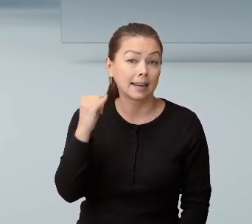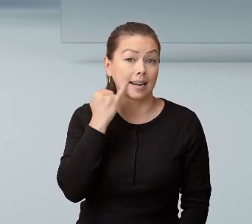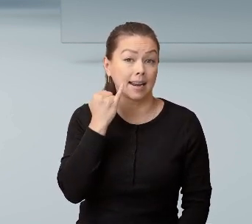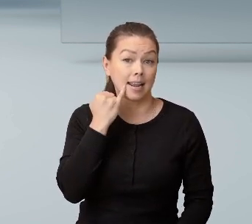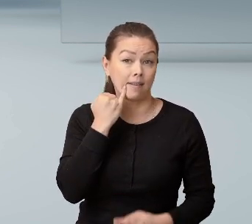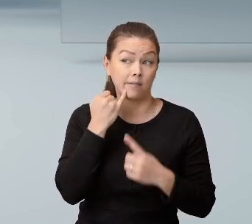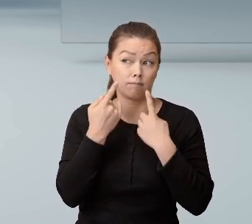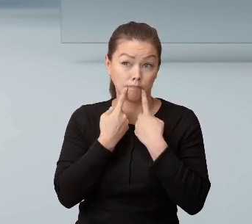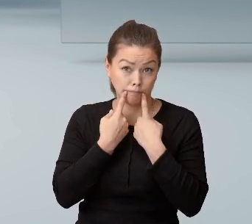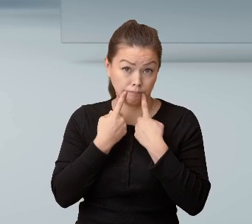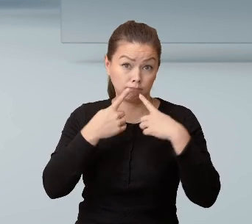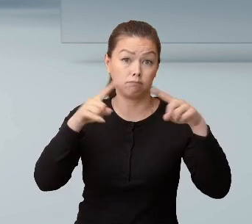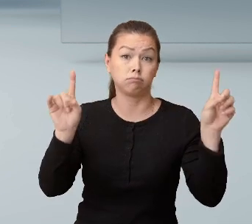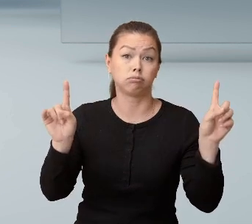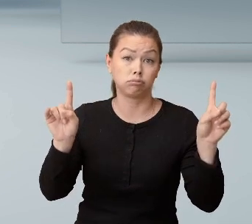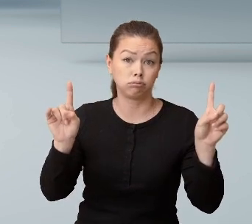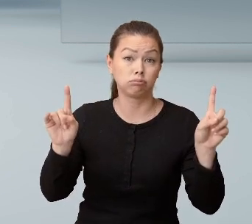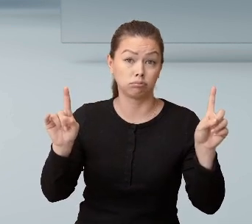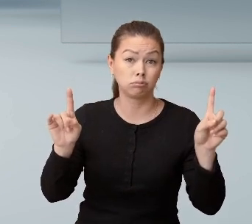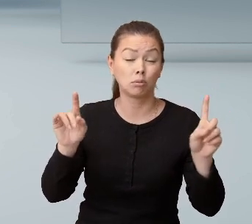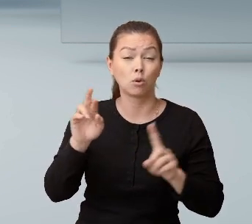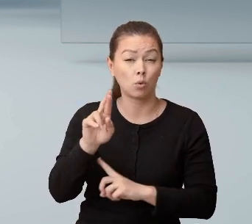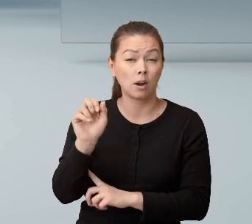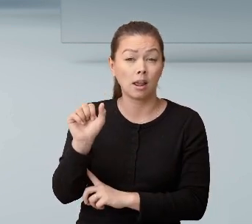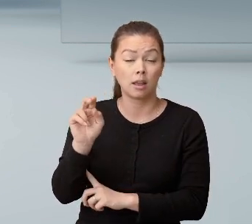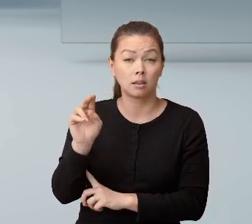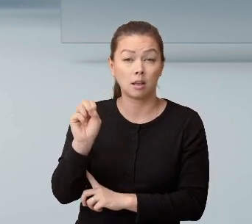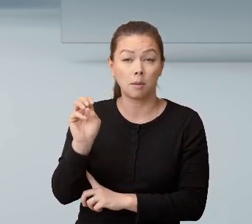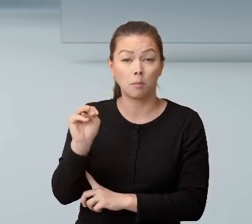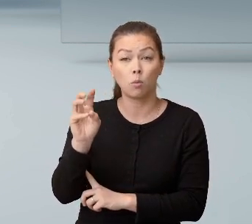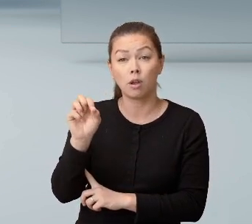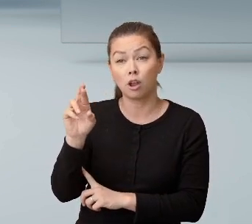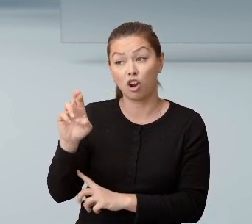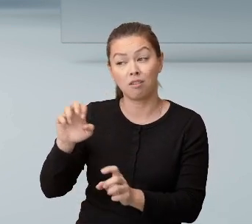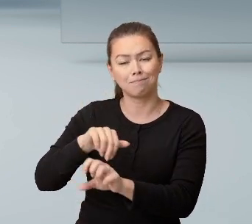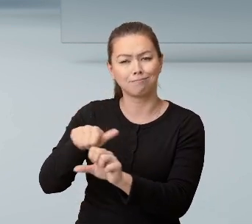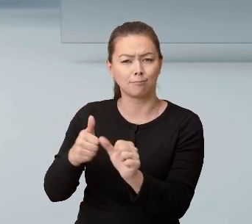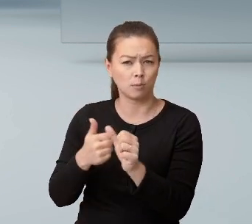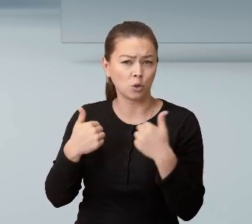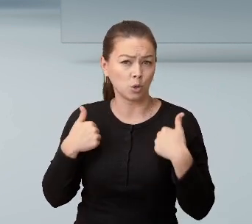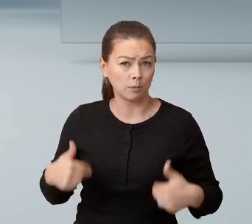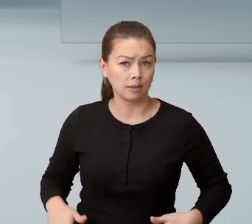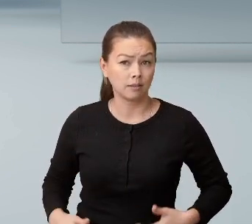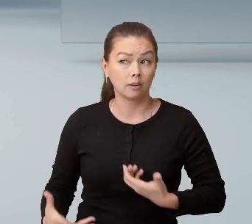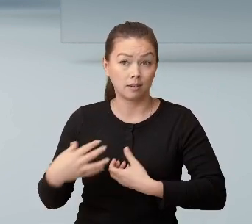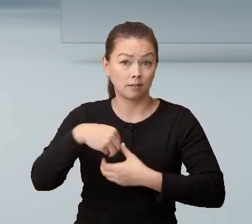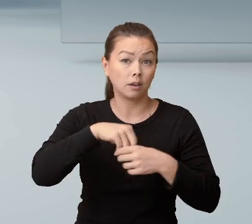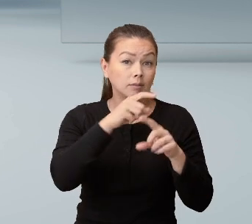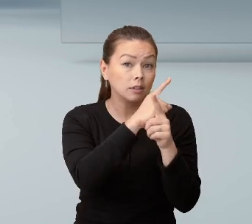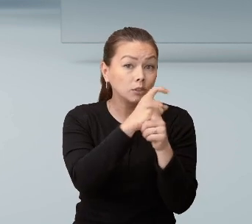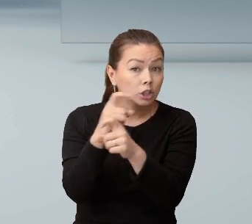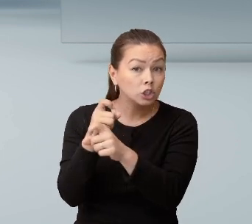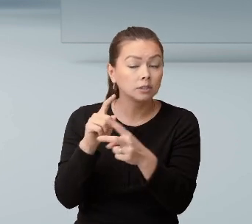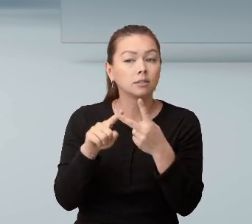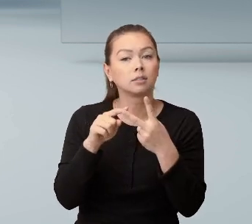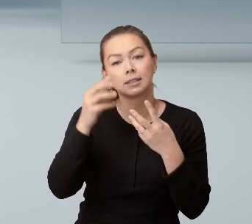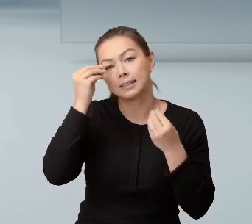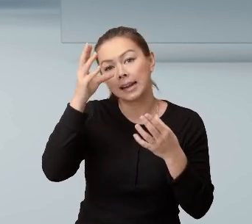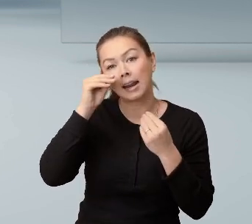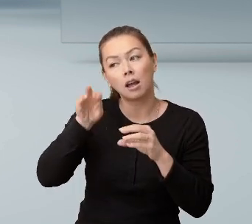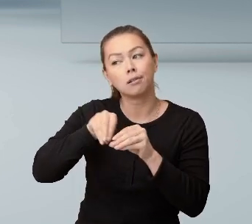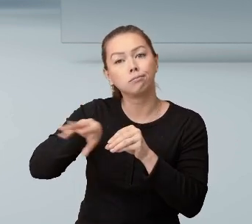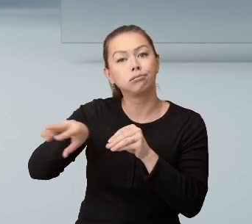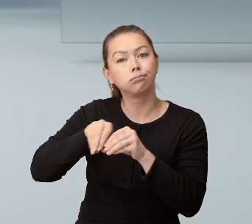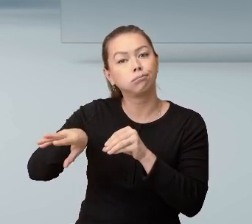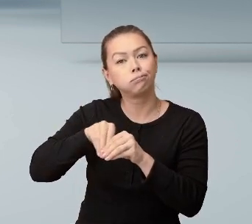the successfully human-operated ransomware attacks involve both encryption and data exfiltration.